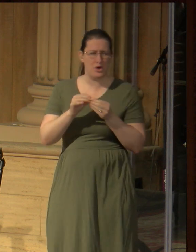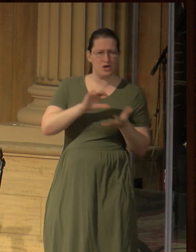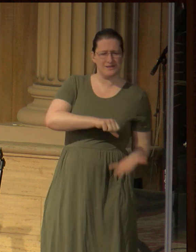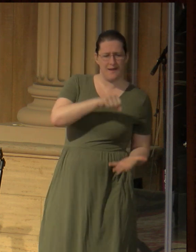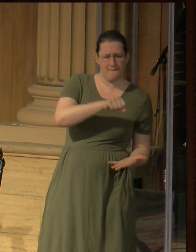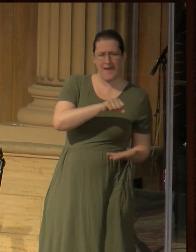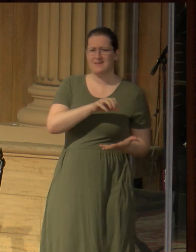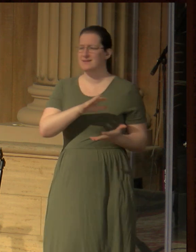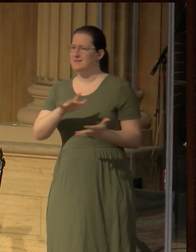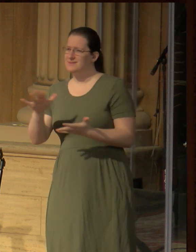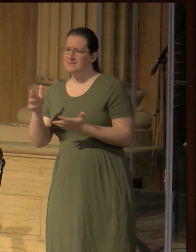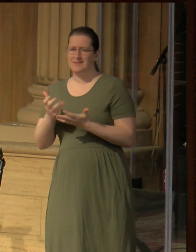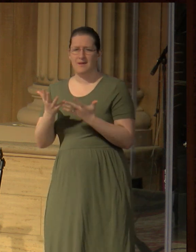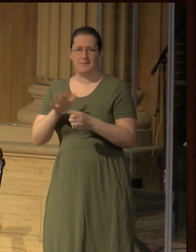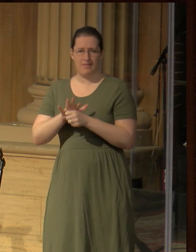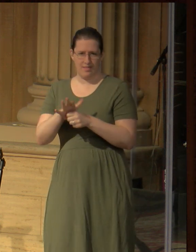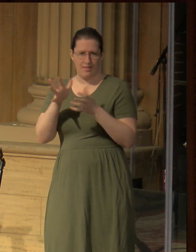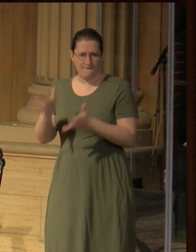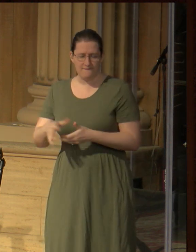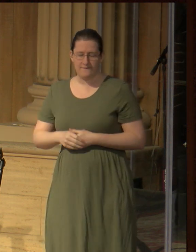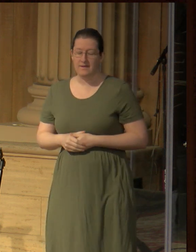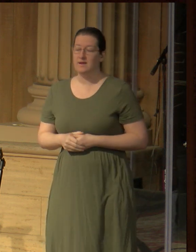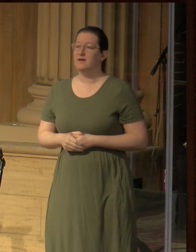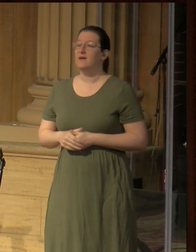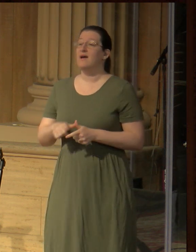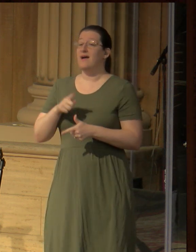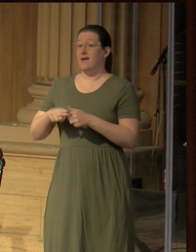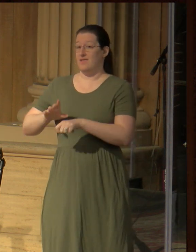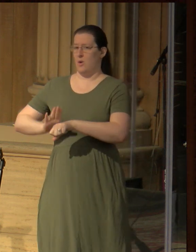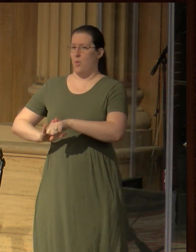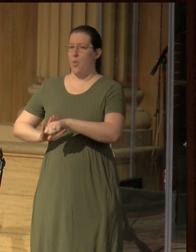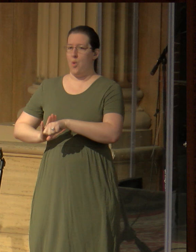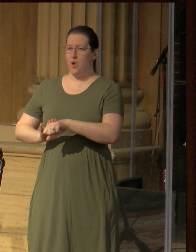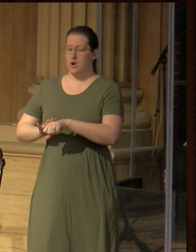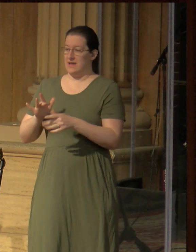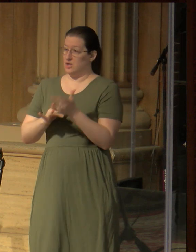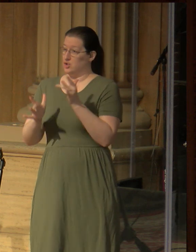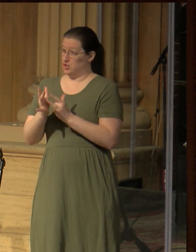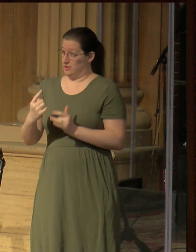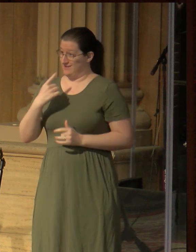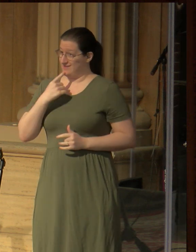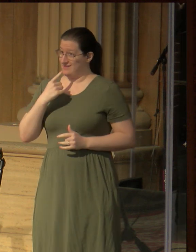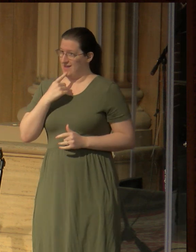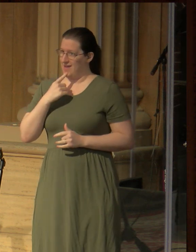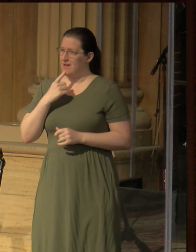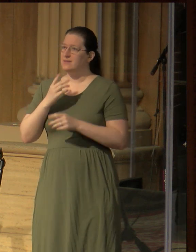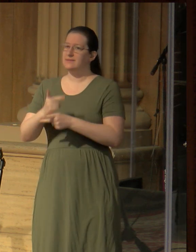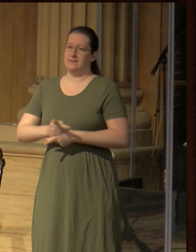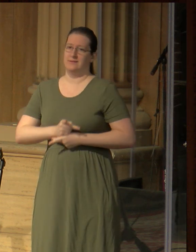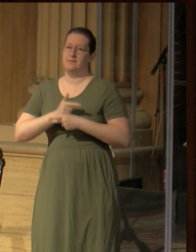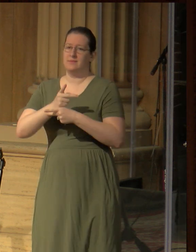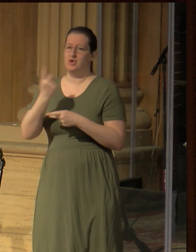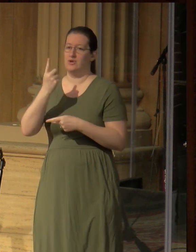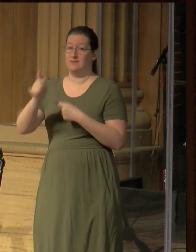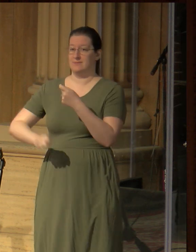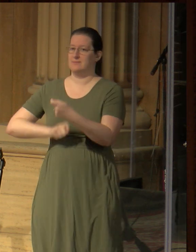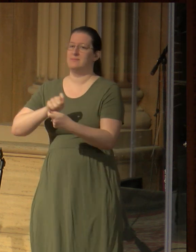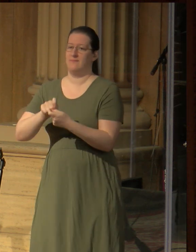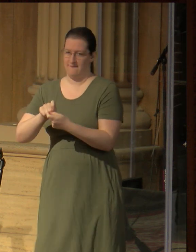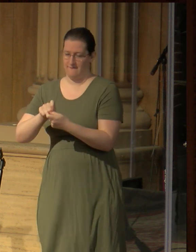to the big thing Jesus is warning us about here, because he tells us to beware of something very specific that we do need to beware